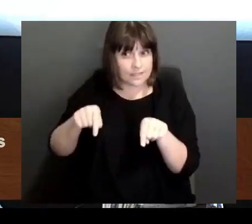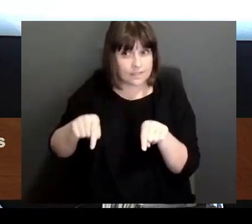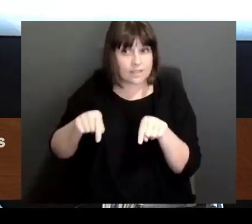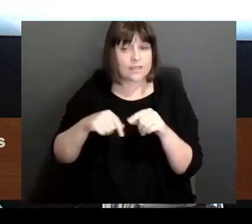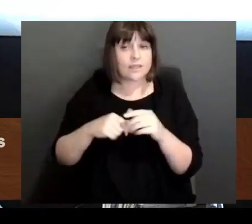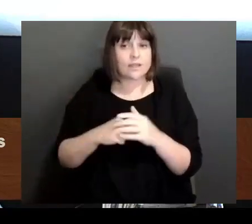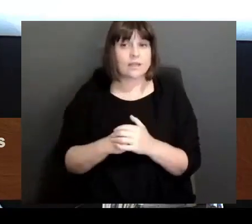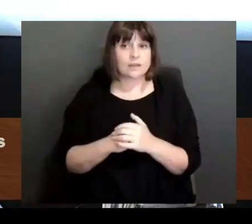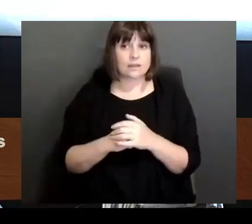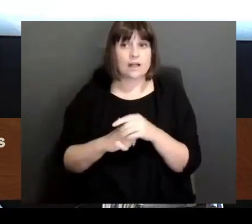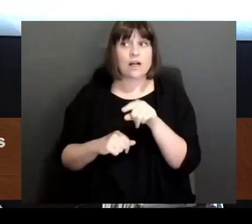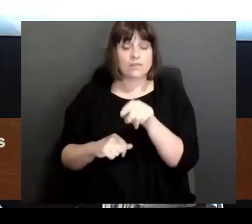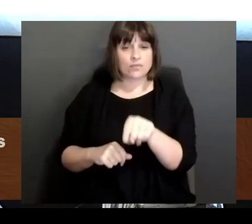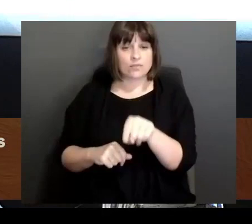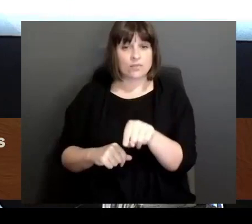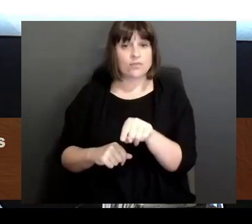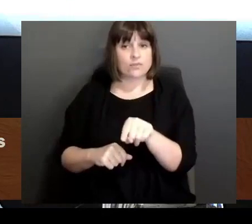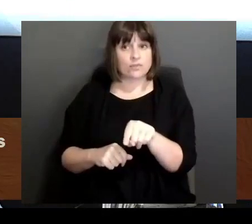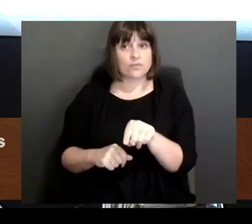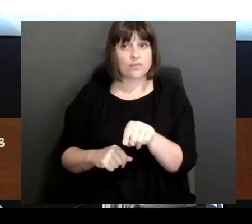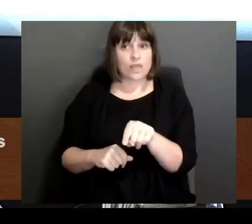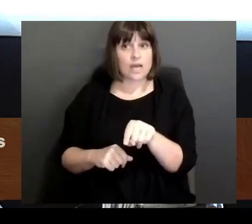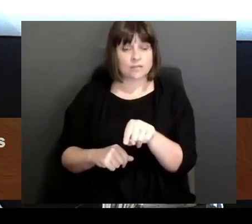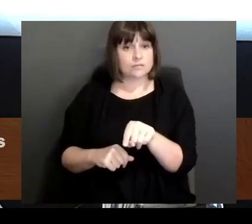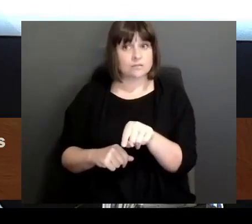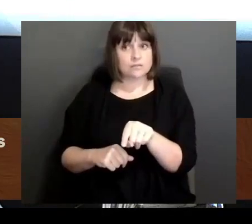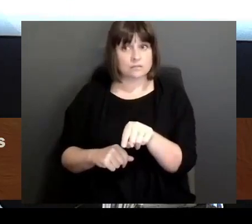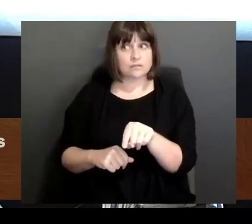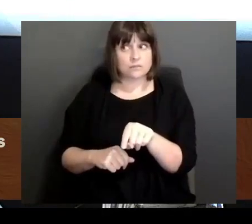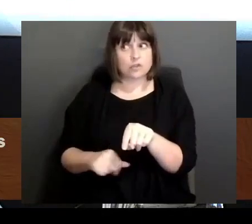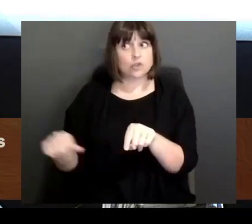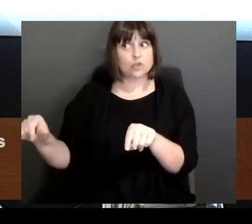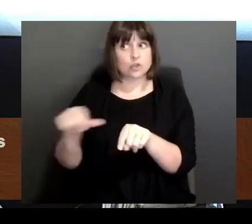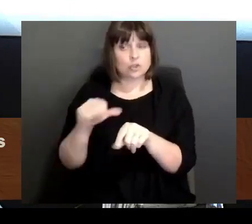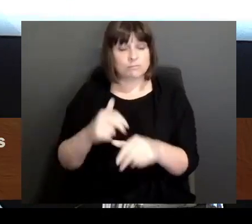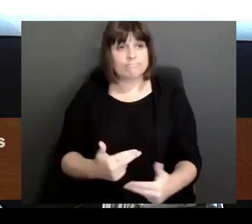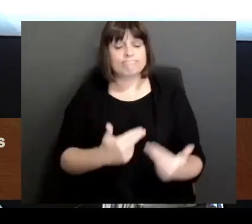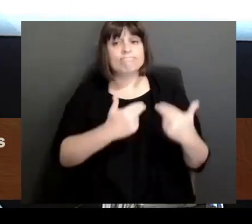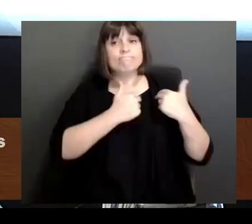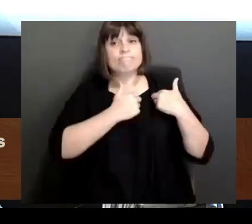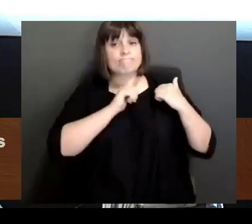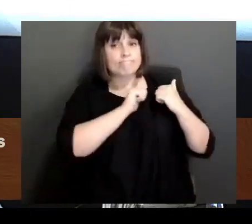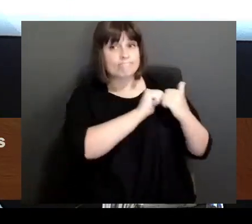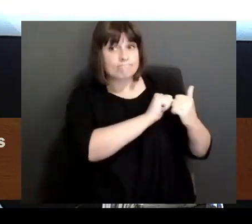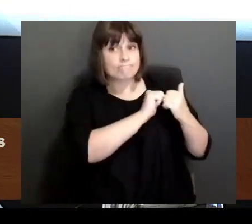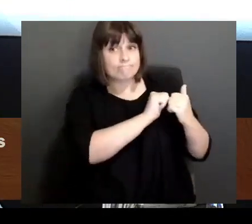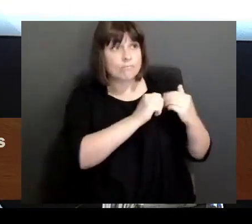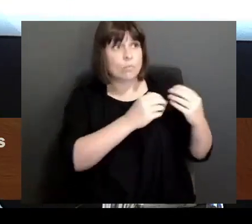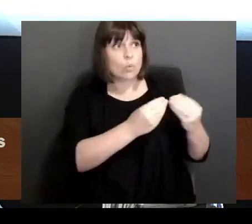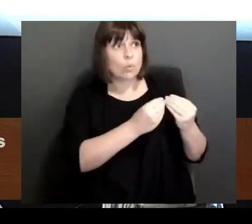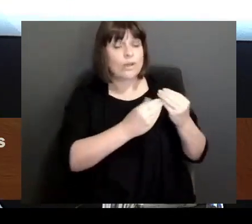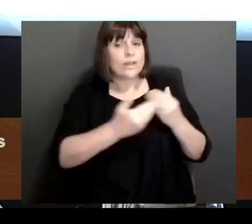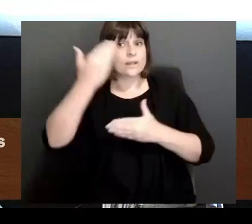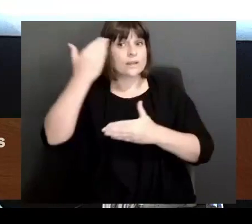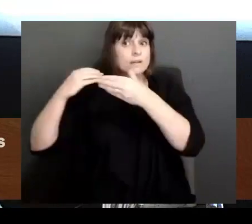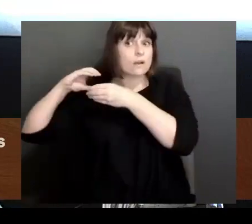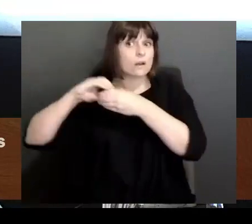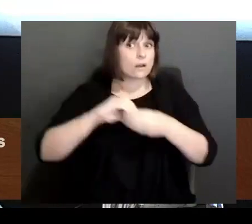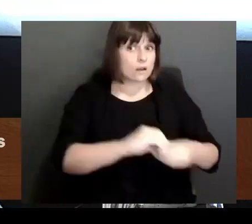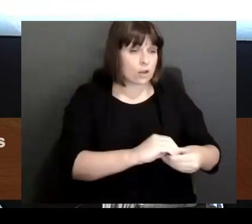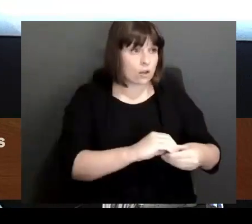take on the engagement with traditional owners in terms of what their final rehabilitation plan. It's not mandatory.